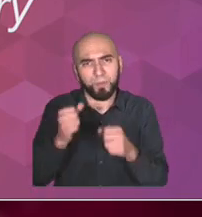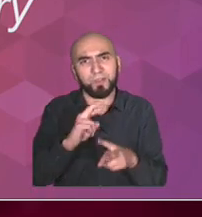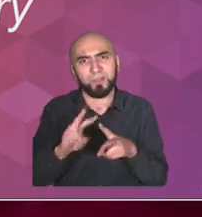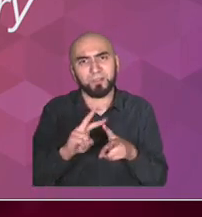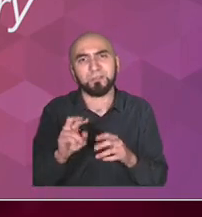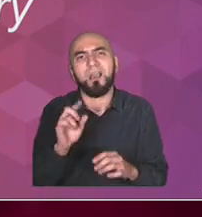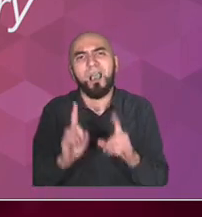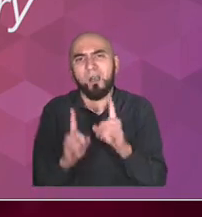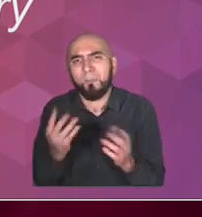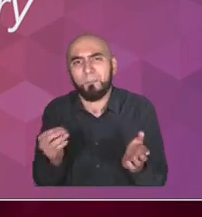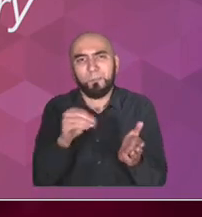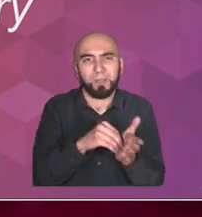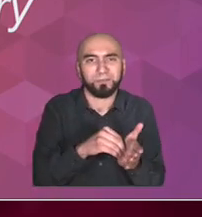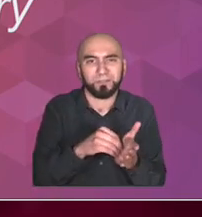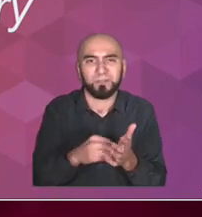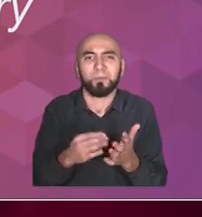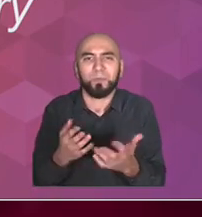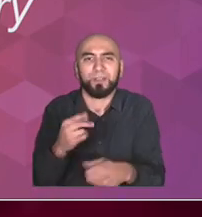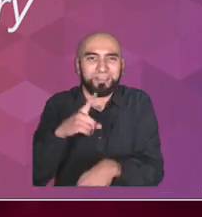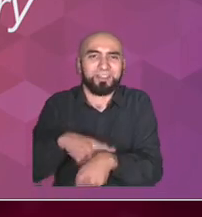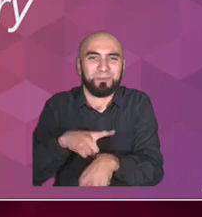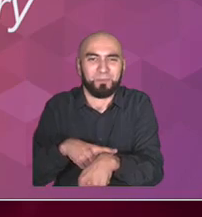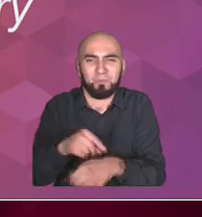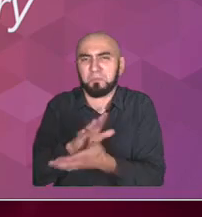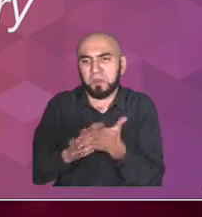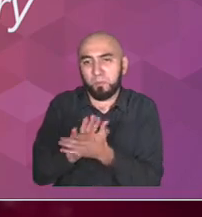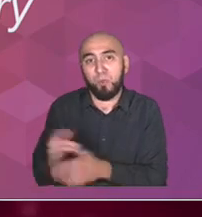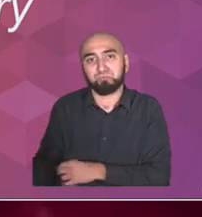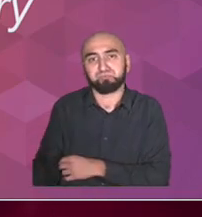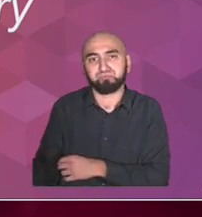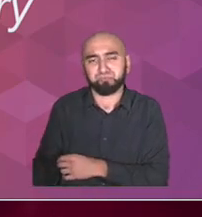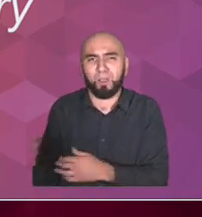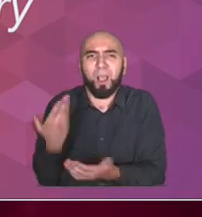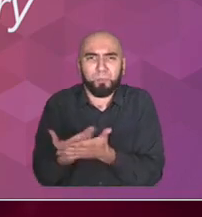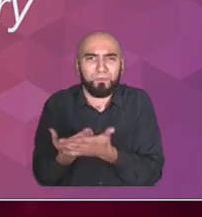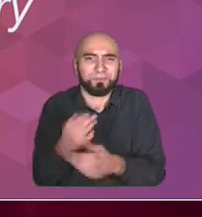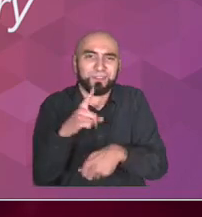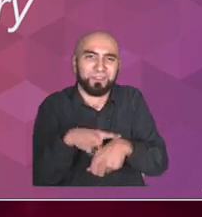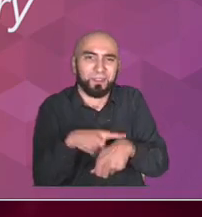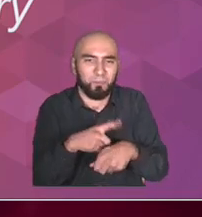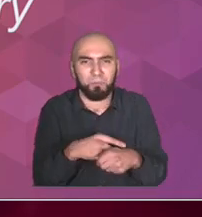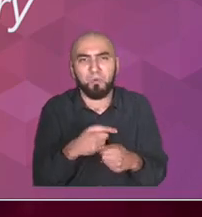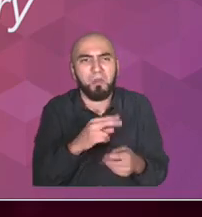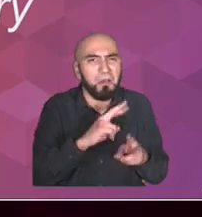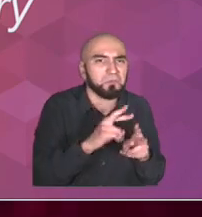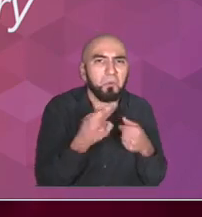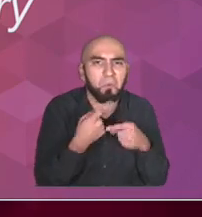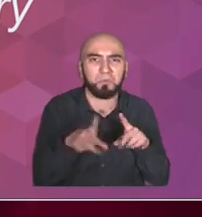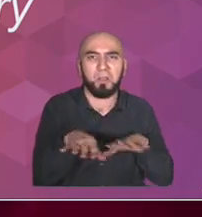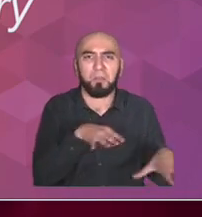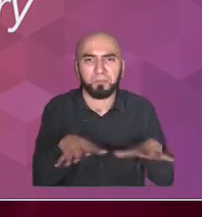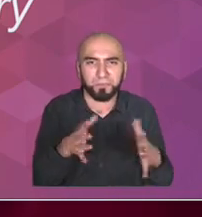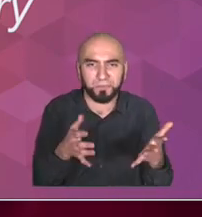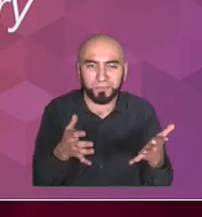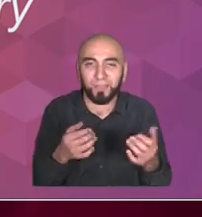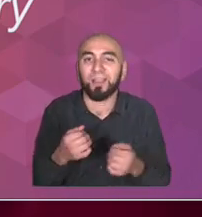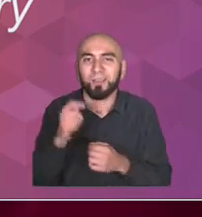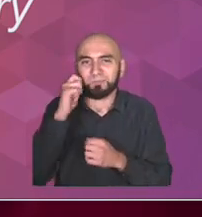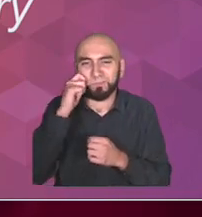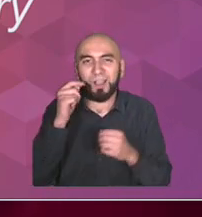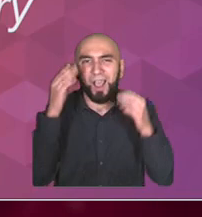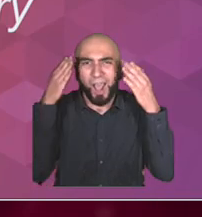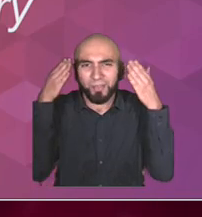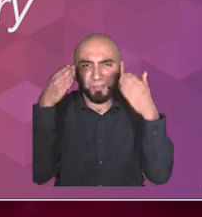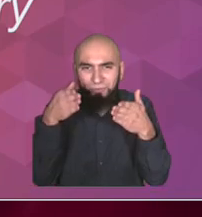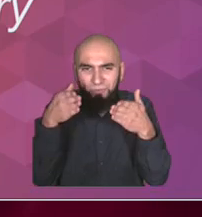is happening, and it will tell you when it's done. This is using peripheral attention. So, right in front of our vision, we have high-resolution visual